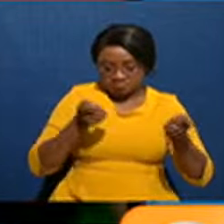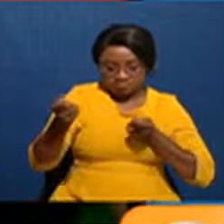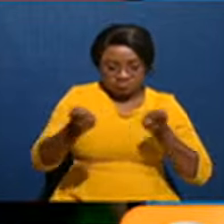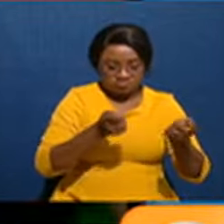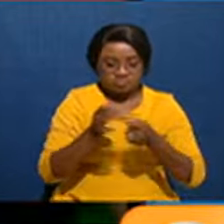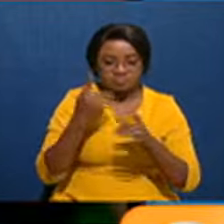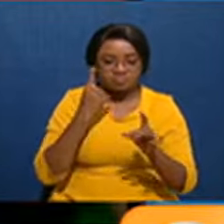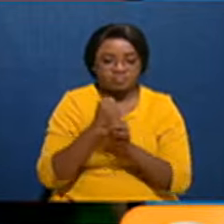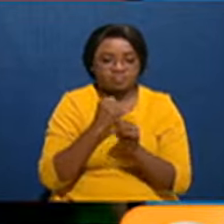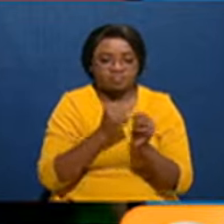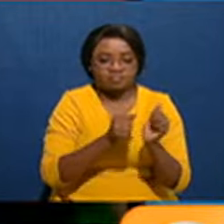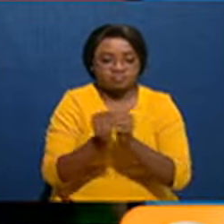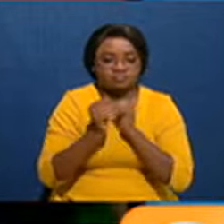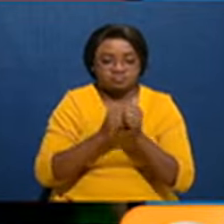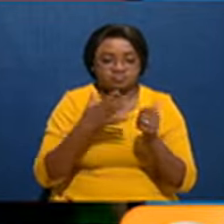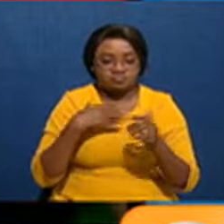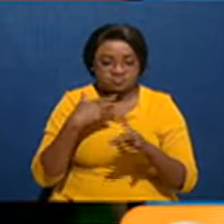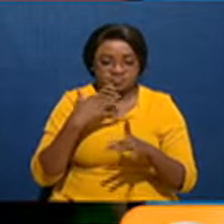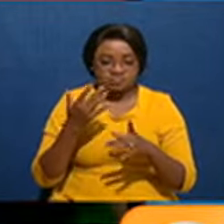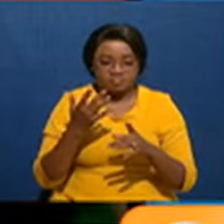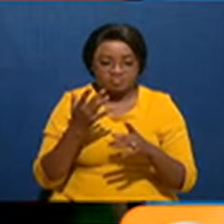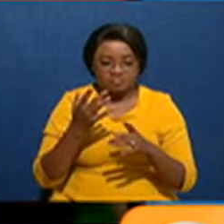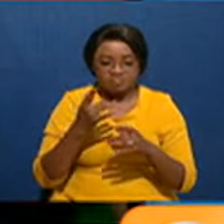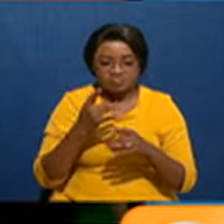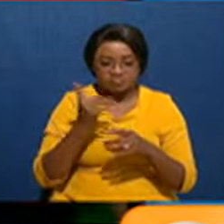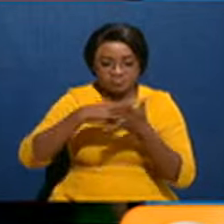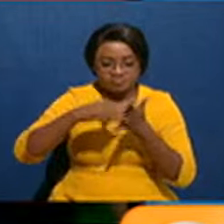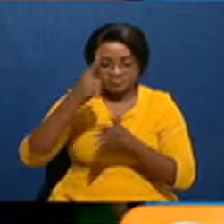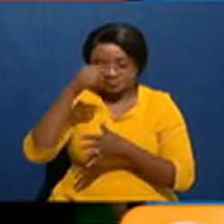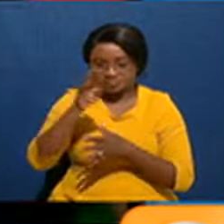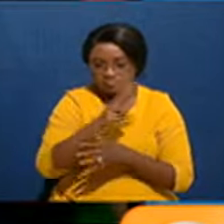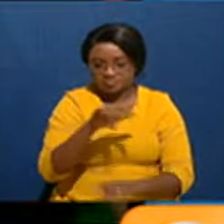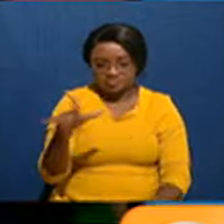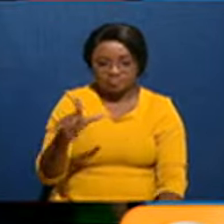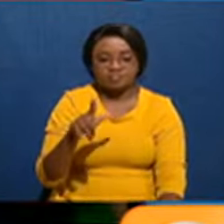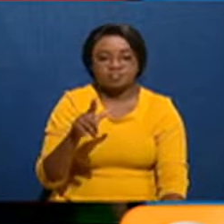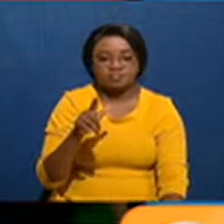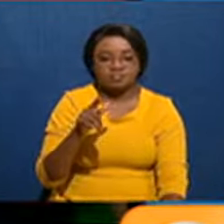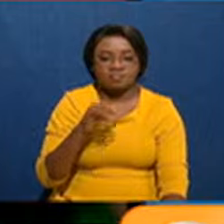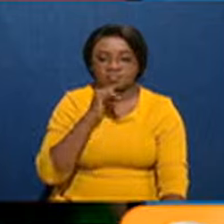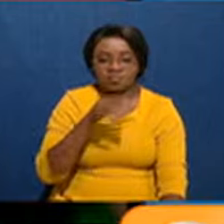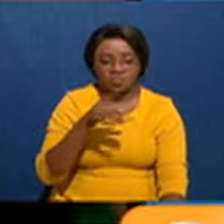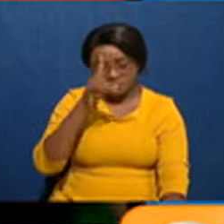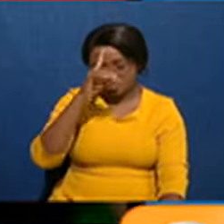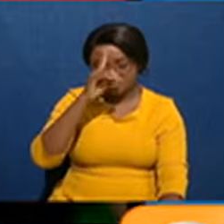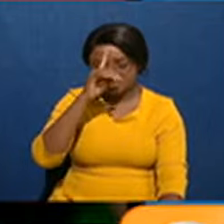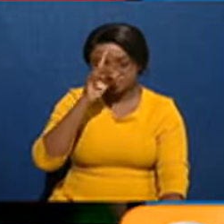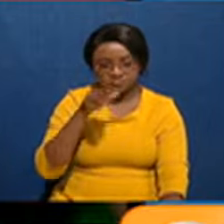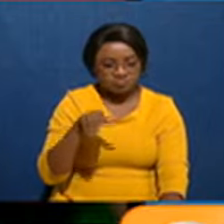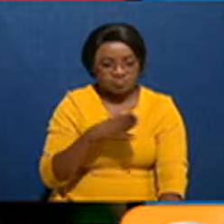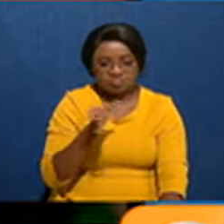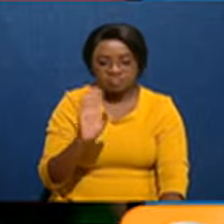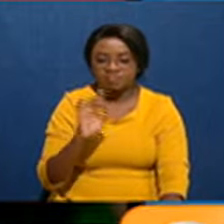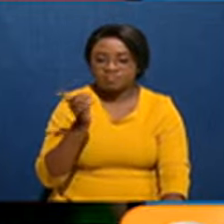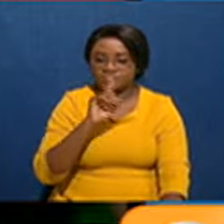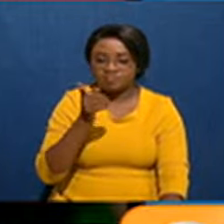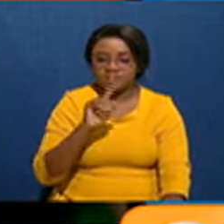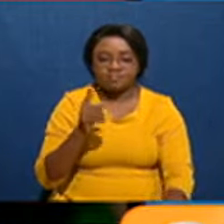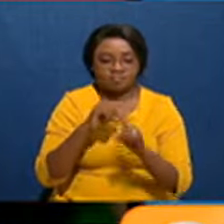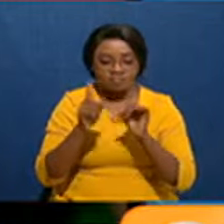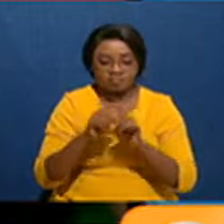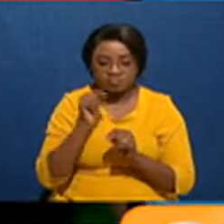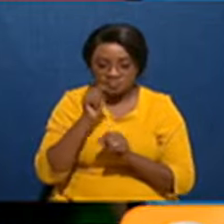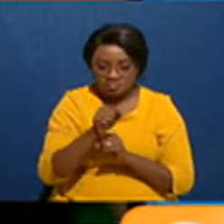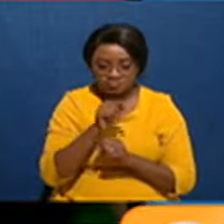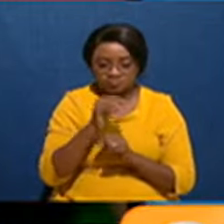portal where the approval of buildings is not in disparate manner the way it has been. And then it will also make sure that we